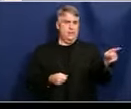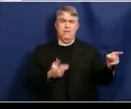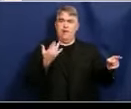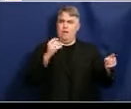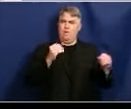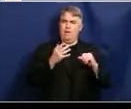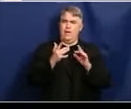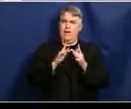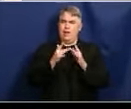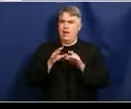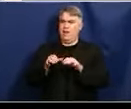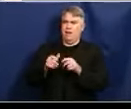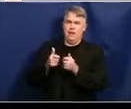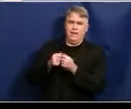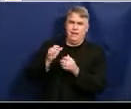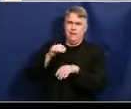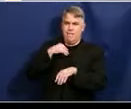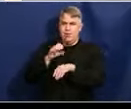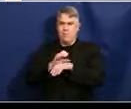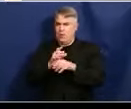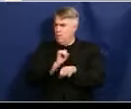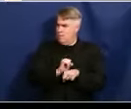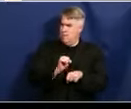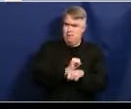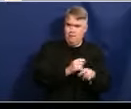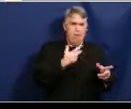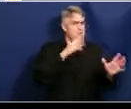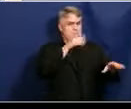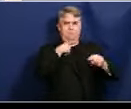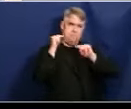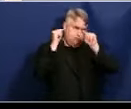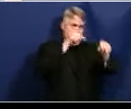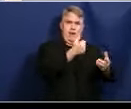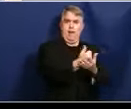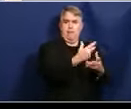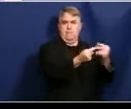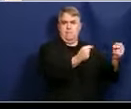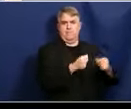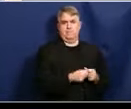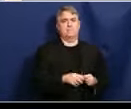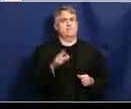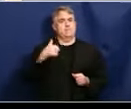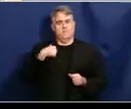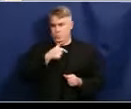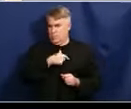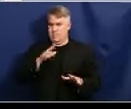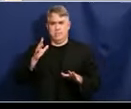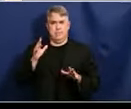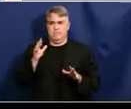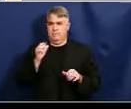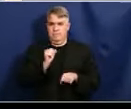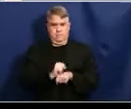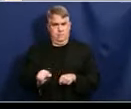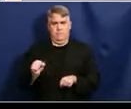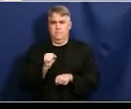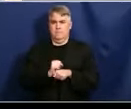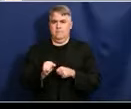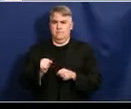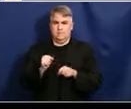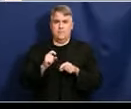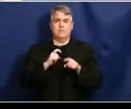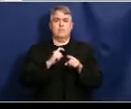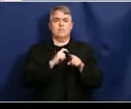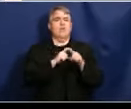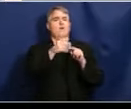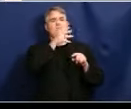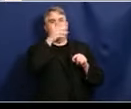So we were involved in testing with our agriculture workers. So we're literally calling nurseries, agricultural